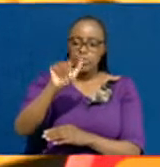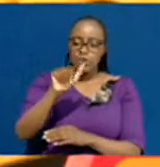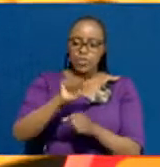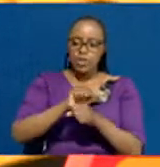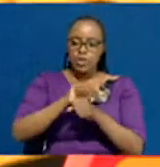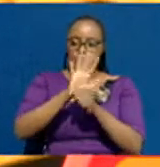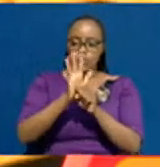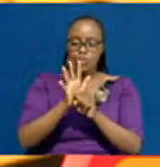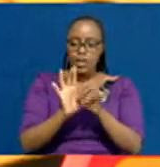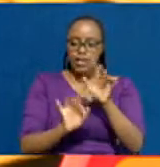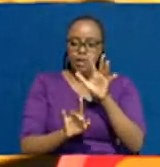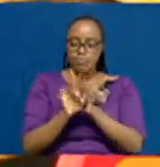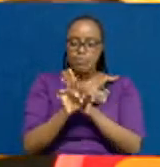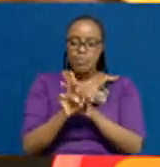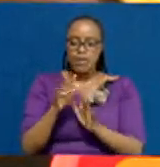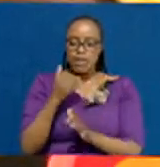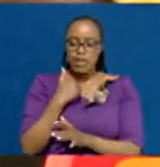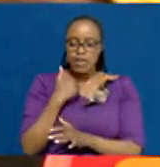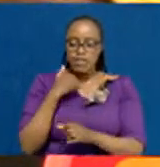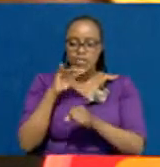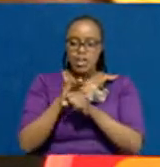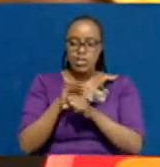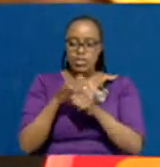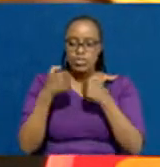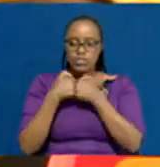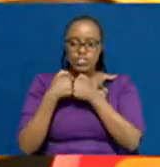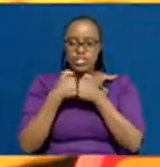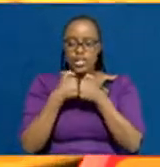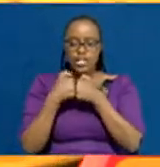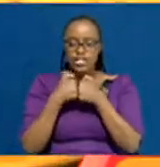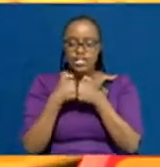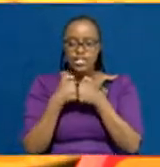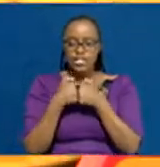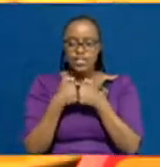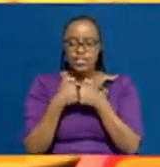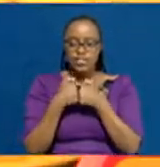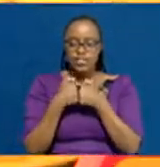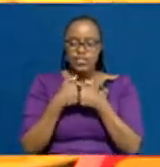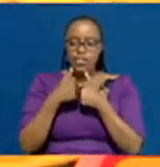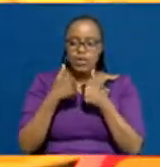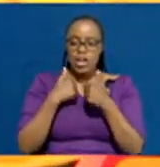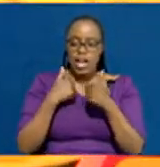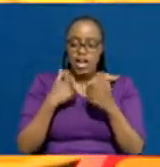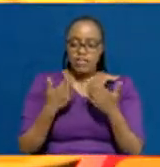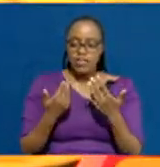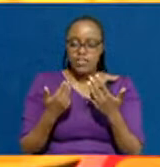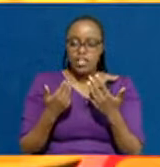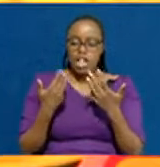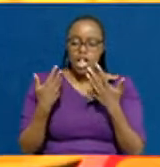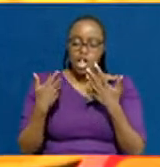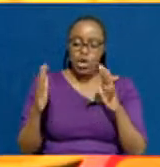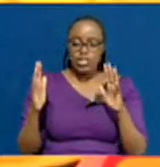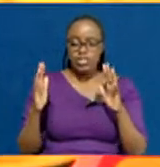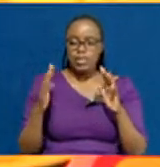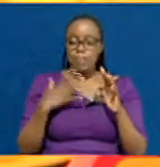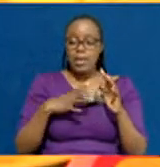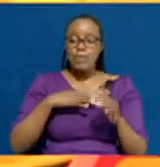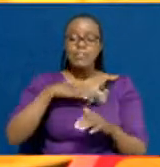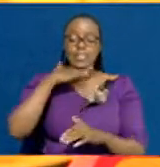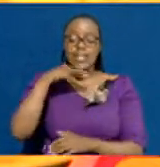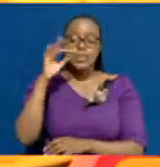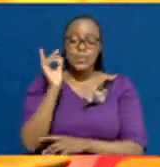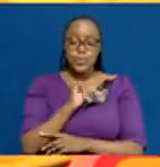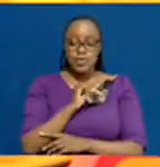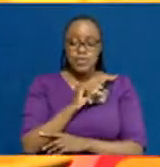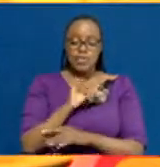COVID-19 came with a lot of challenges, one being loss of lives. So as